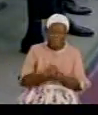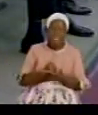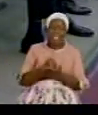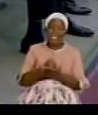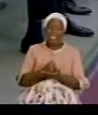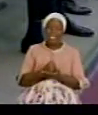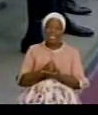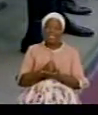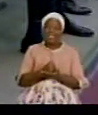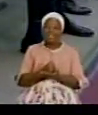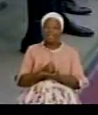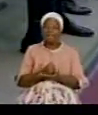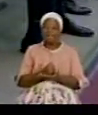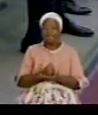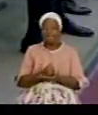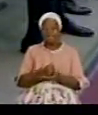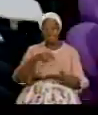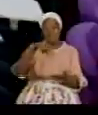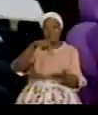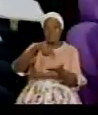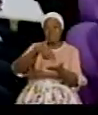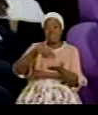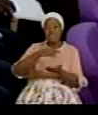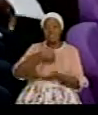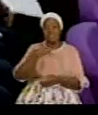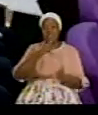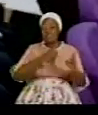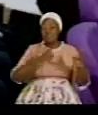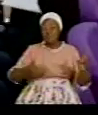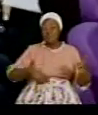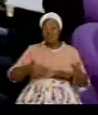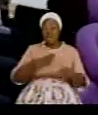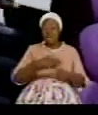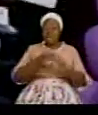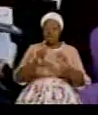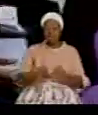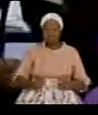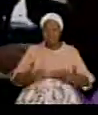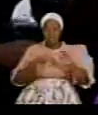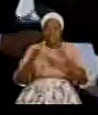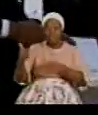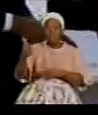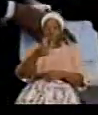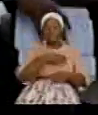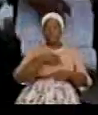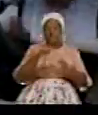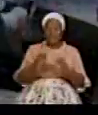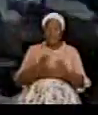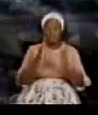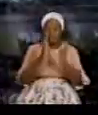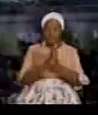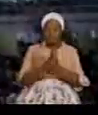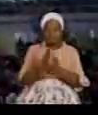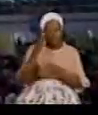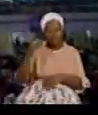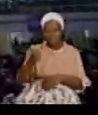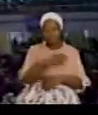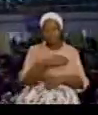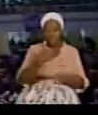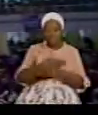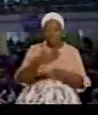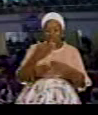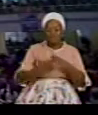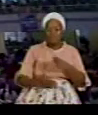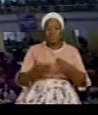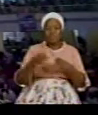Amen. Rise up and tell the Lord and give yourself and commit yourself totally and